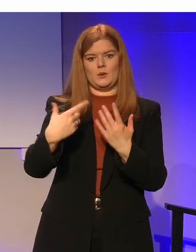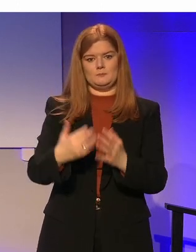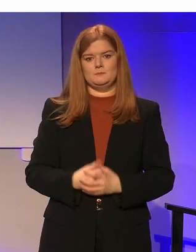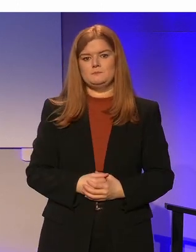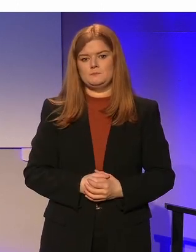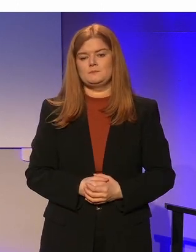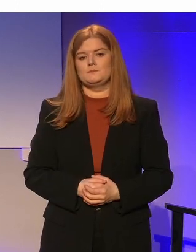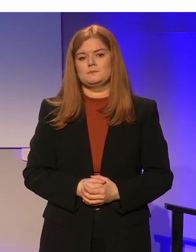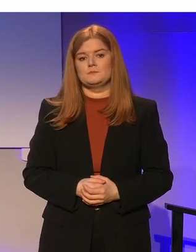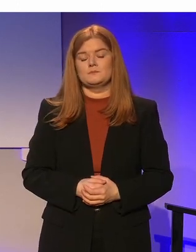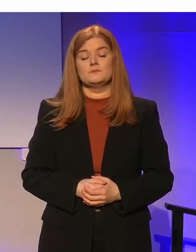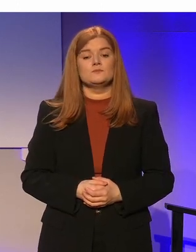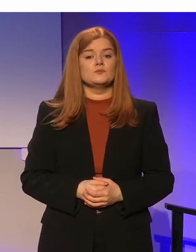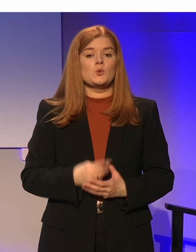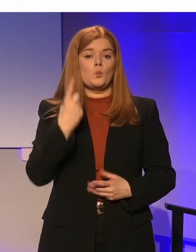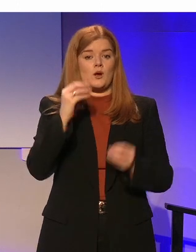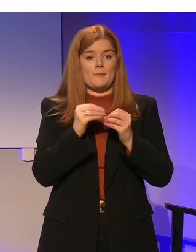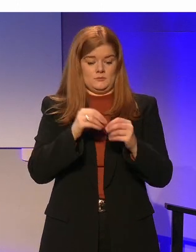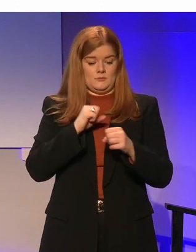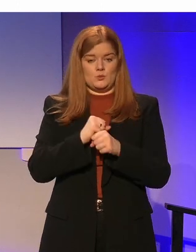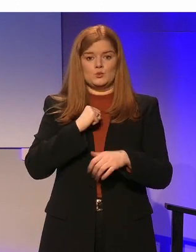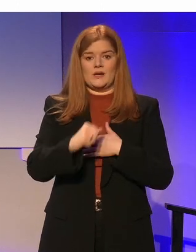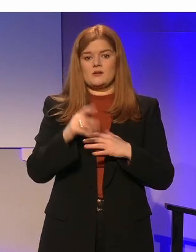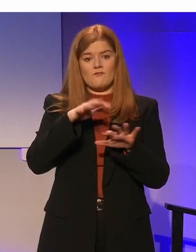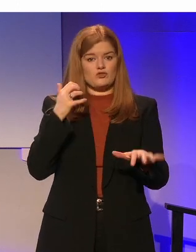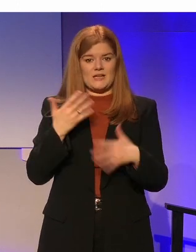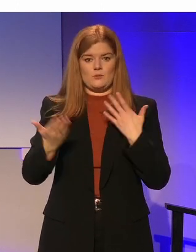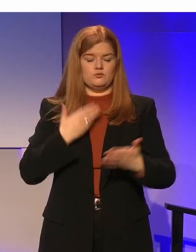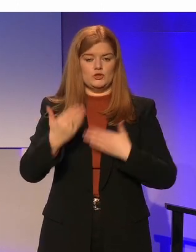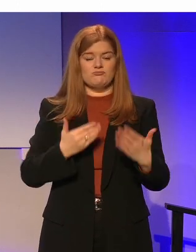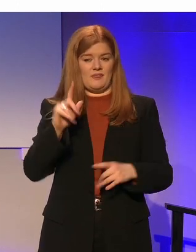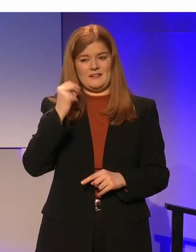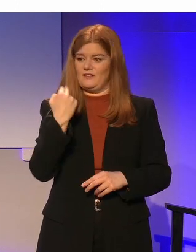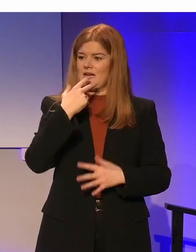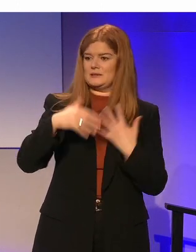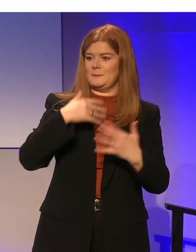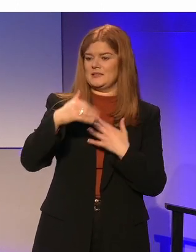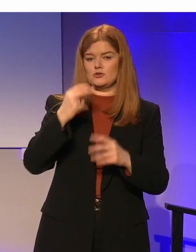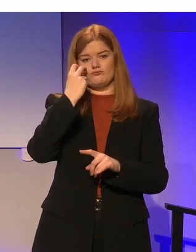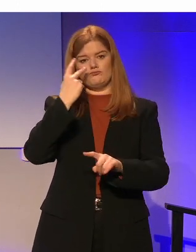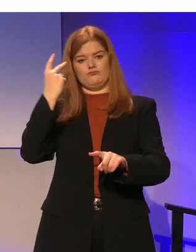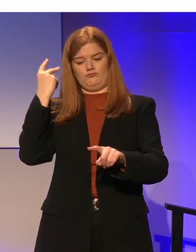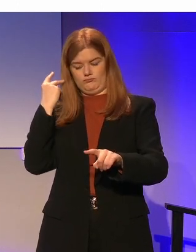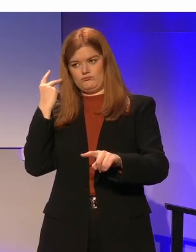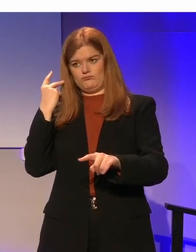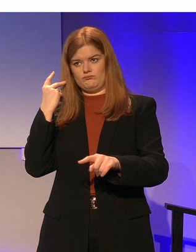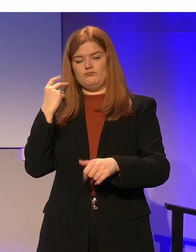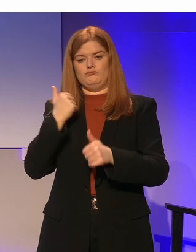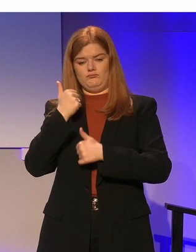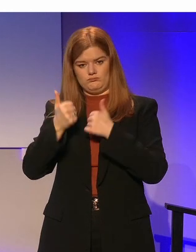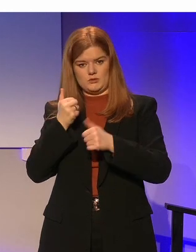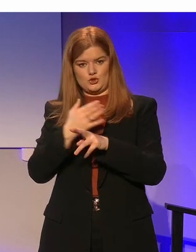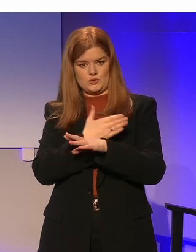while. Just a word about today's conference and how it's going to run. I think it's a very nice mix of looking back to start off